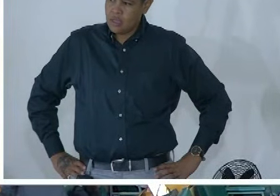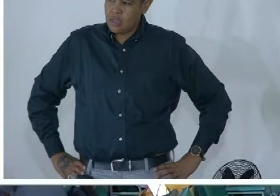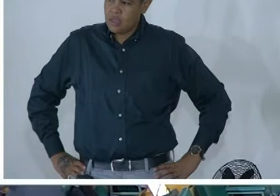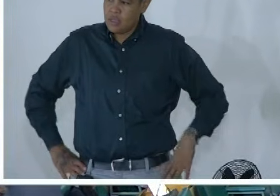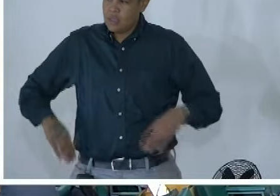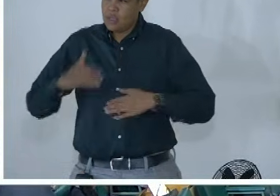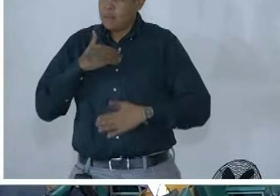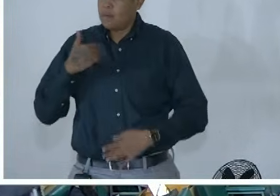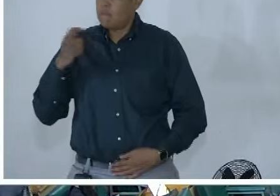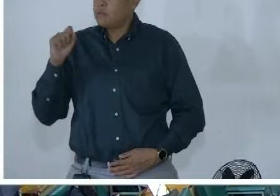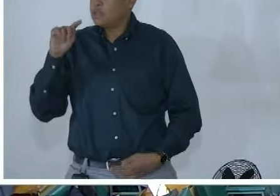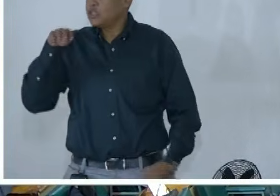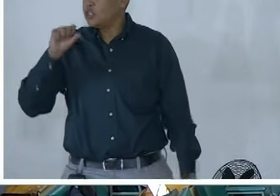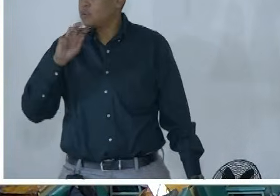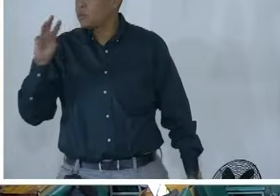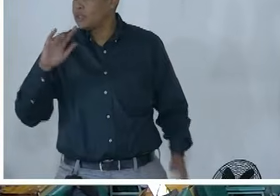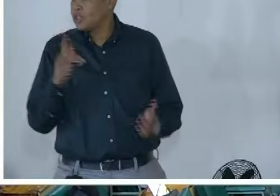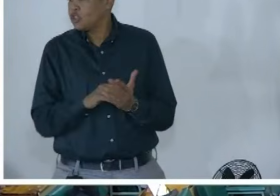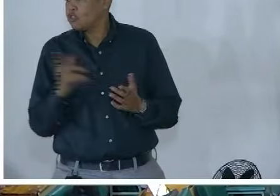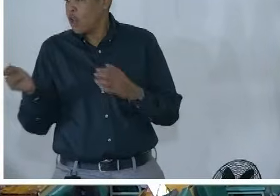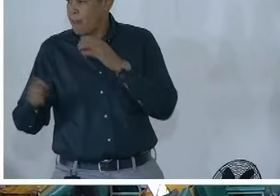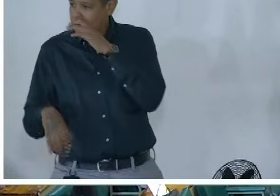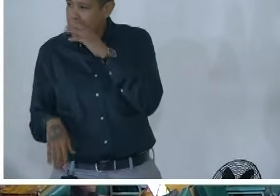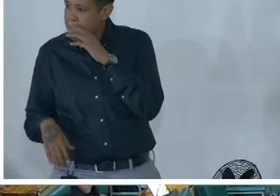Member from St. James, West Central.